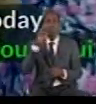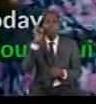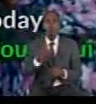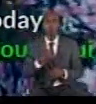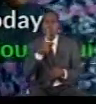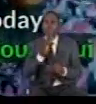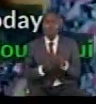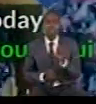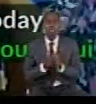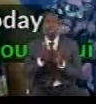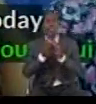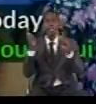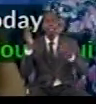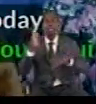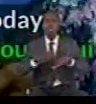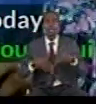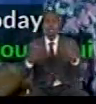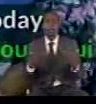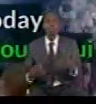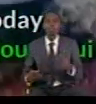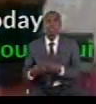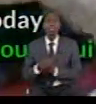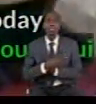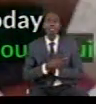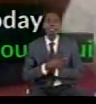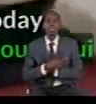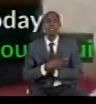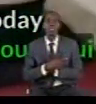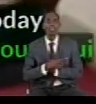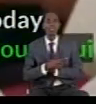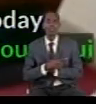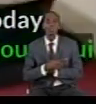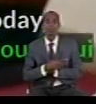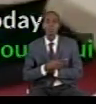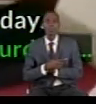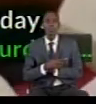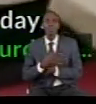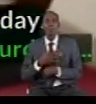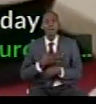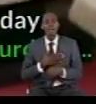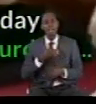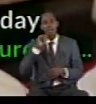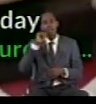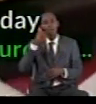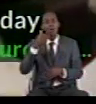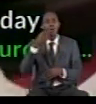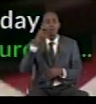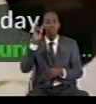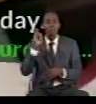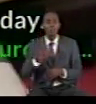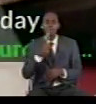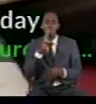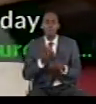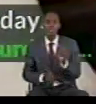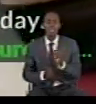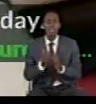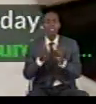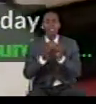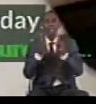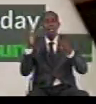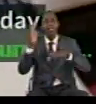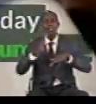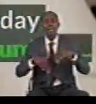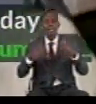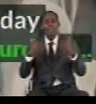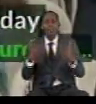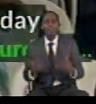says, decree it and it shall be established. This is a prophecy upon your life. It's a prophecy upon your life.